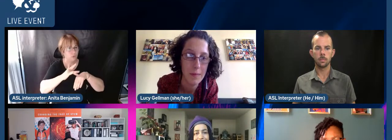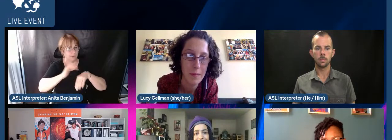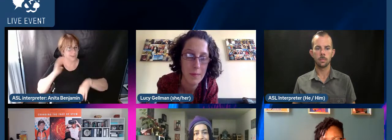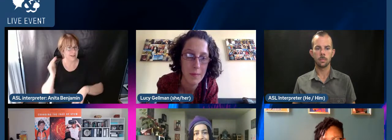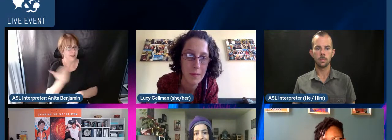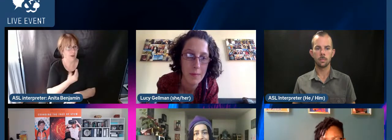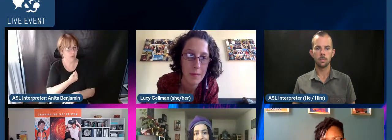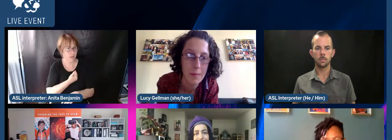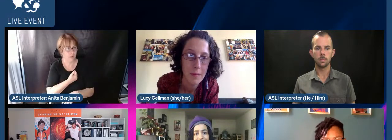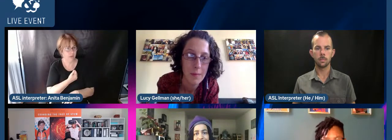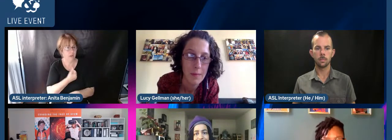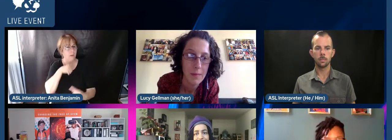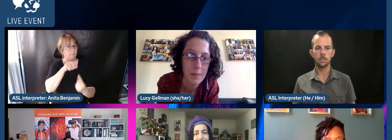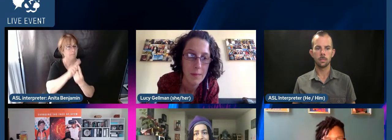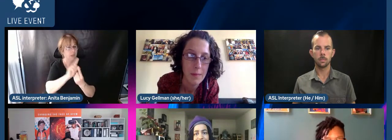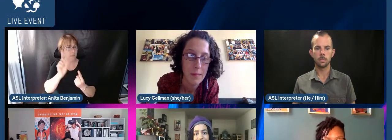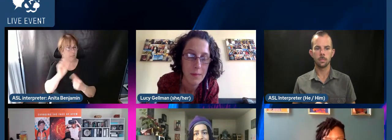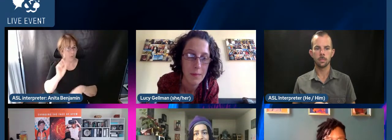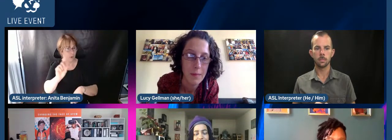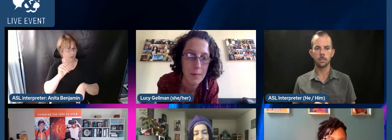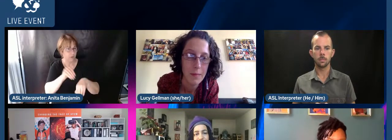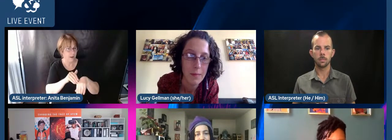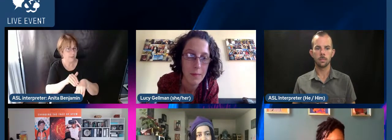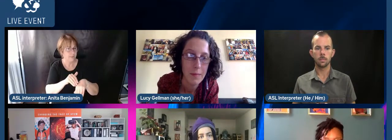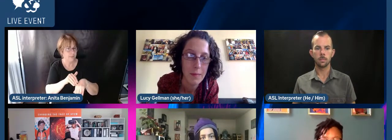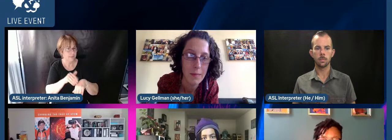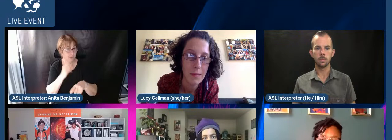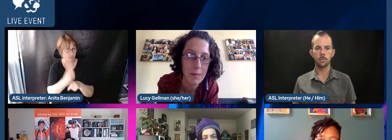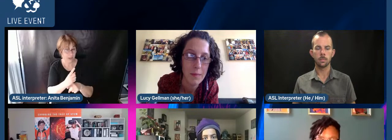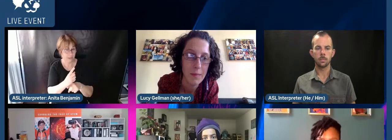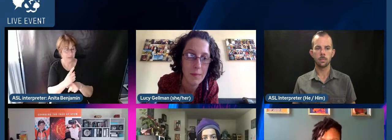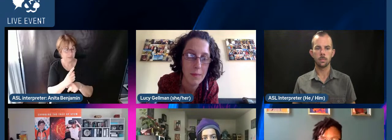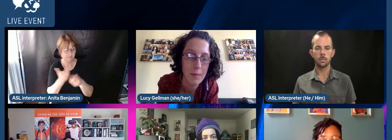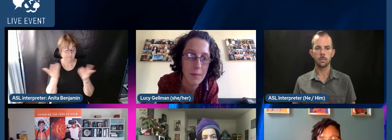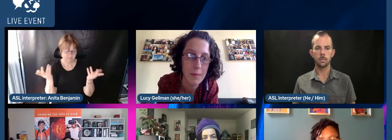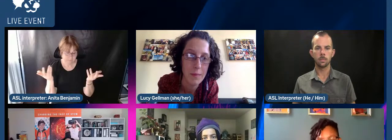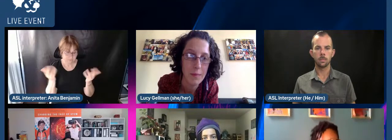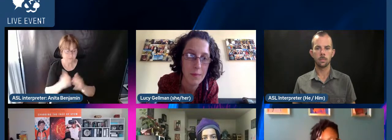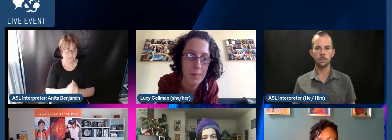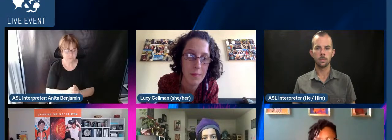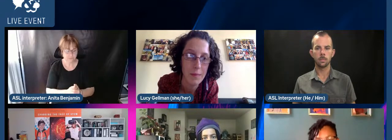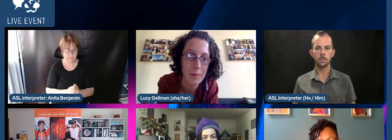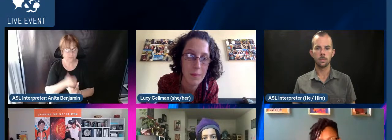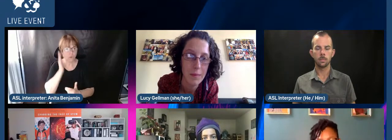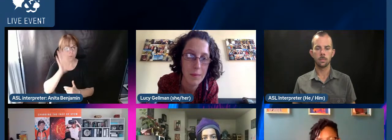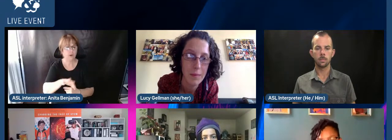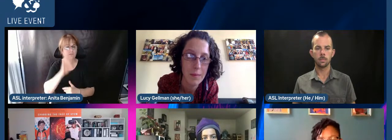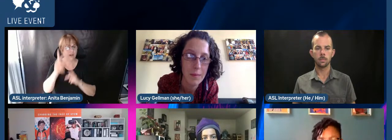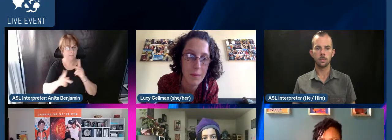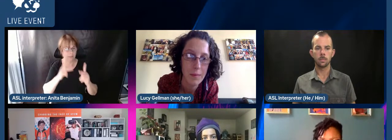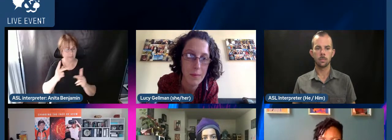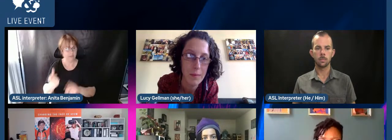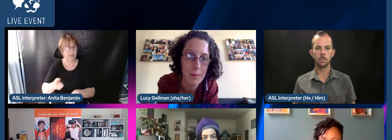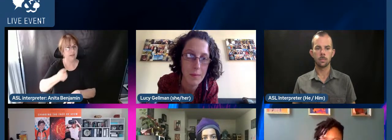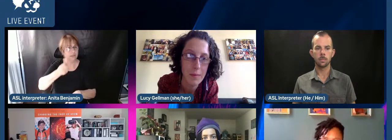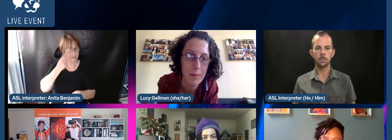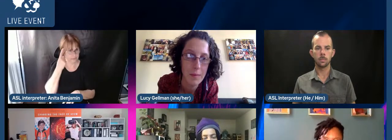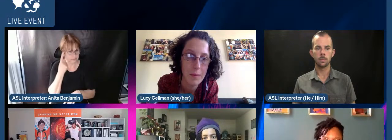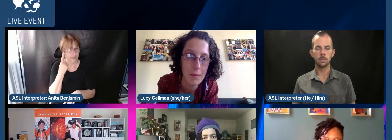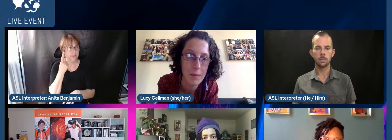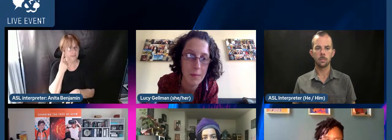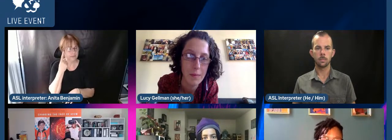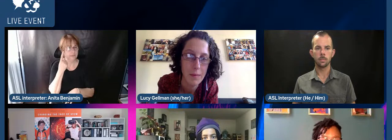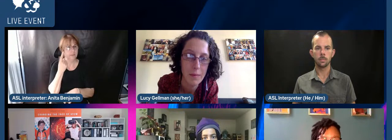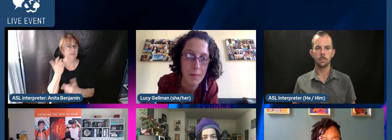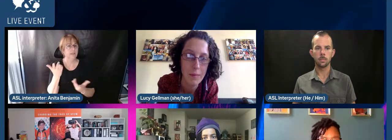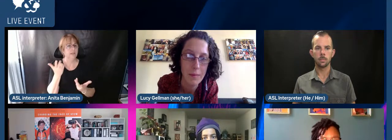they are. You know, there is somebody that understands. They may have had a